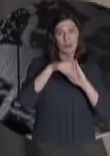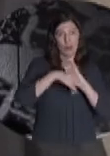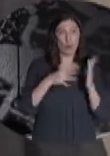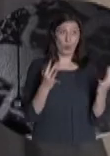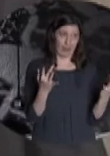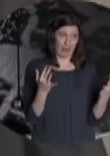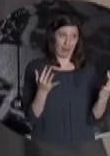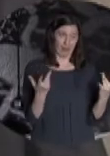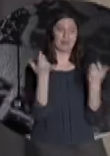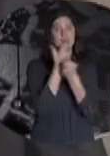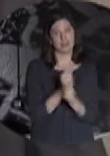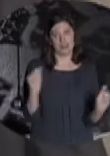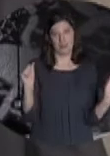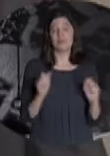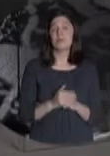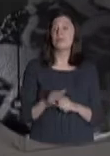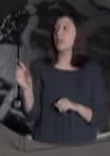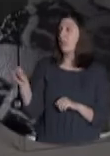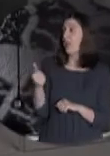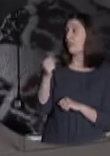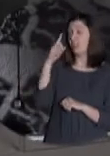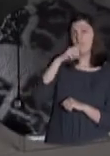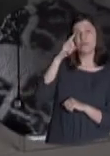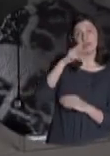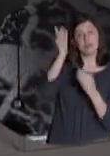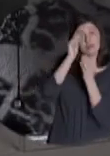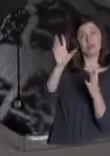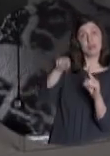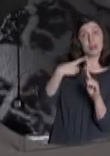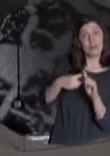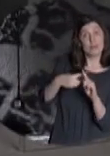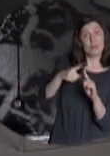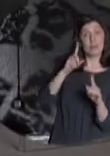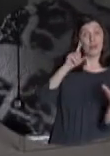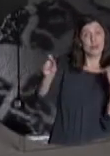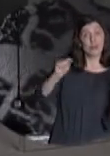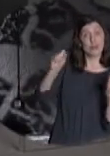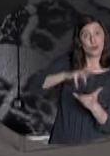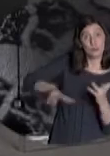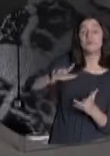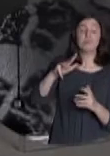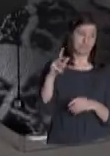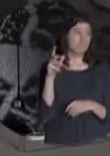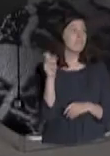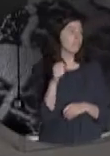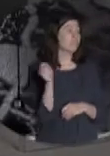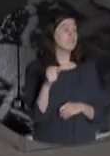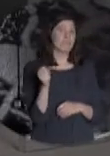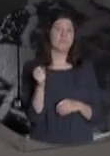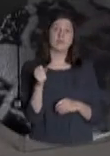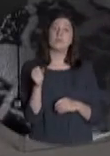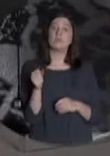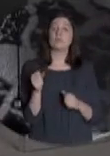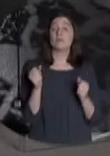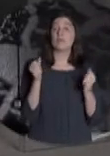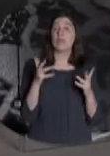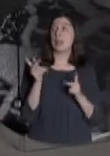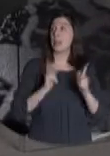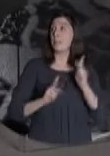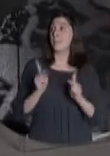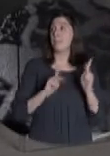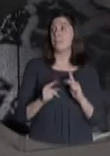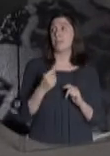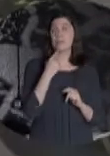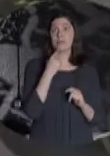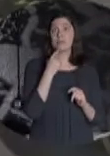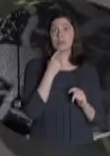minutes and be safe. Yeah. Any other myths about thunderstorms we should Yeah, know? absolutely. A lot of times people say, I hear a phrase, heat